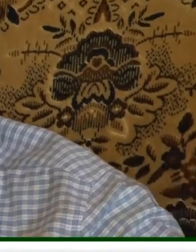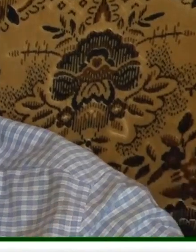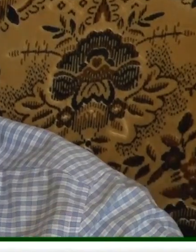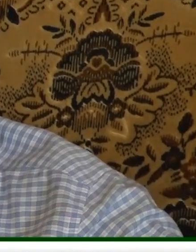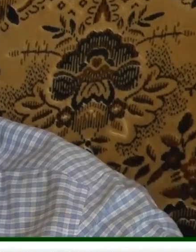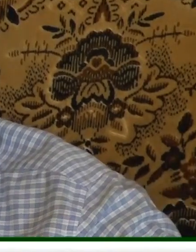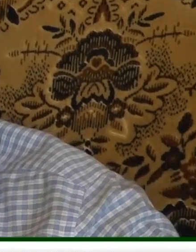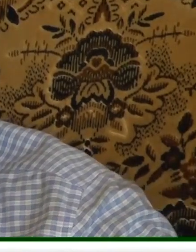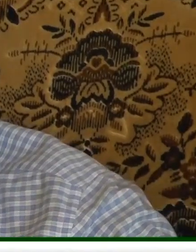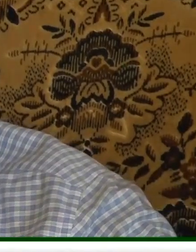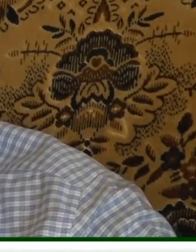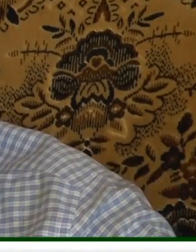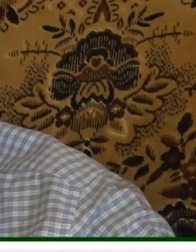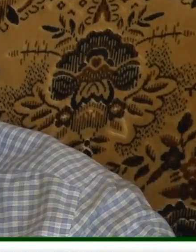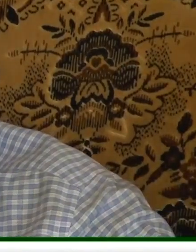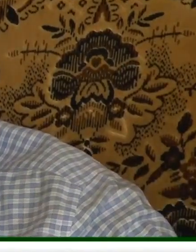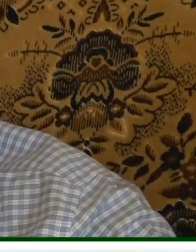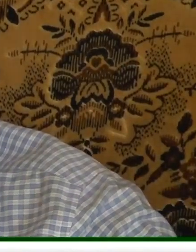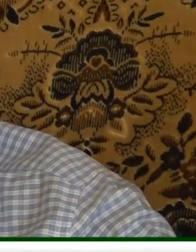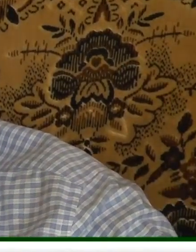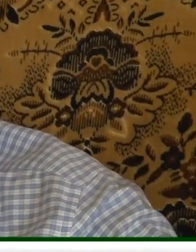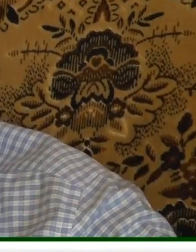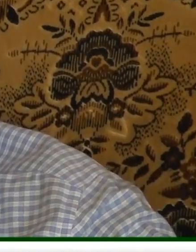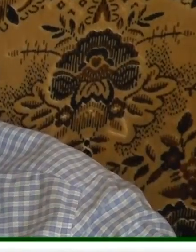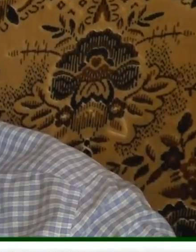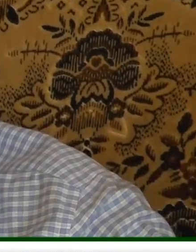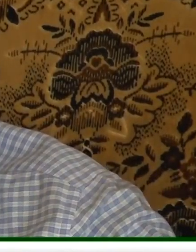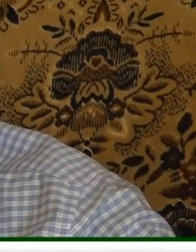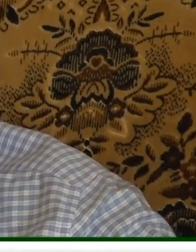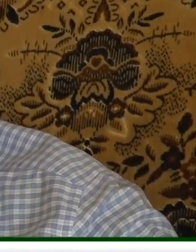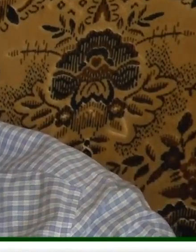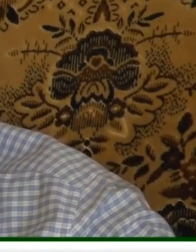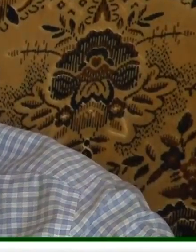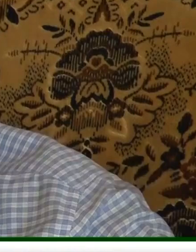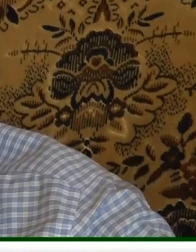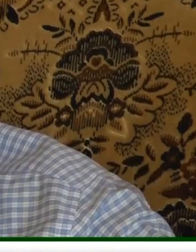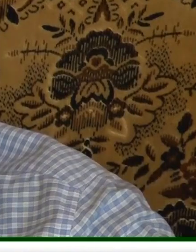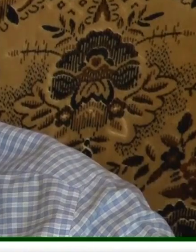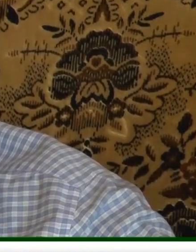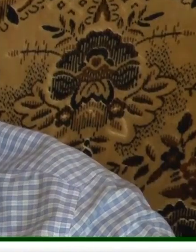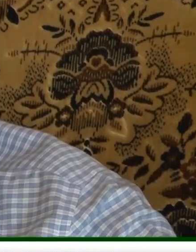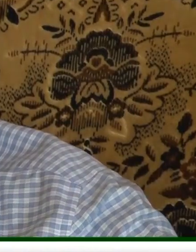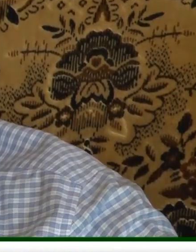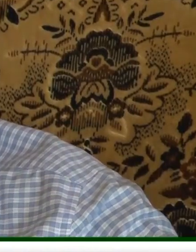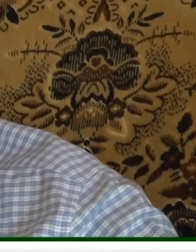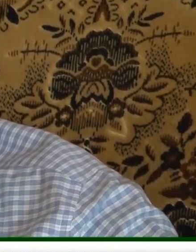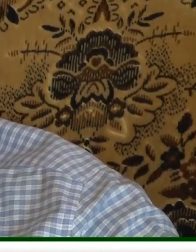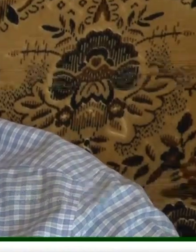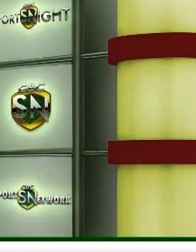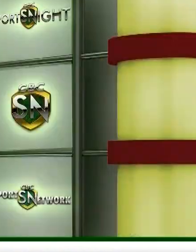back at CBC actually in building, and they were fascinated, they fell in love with it.